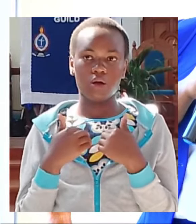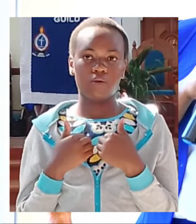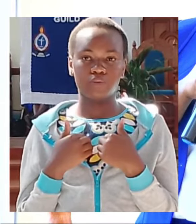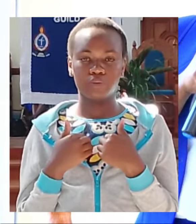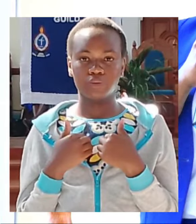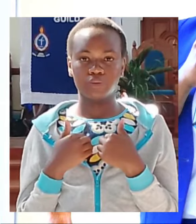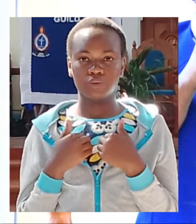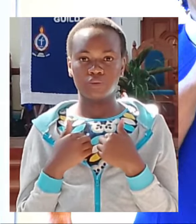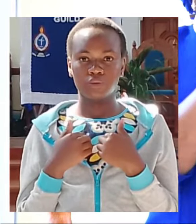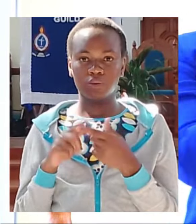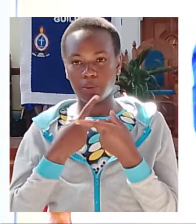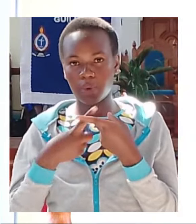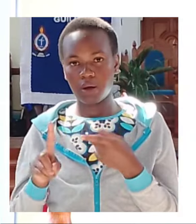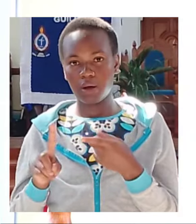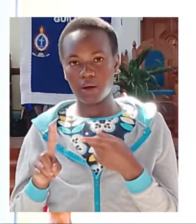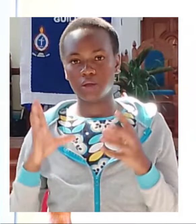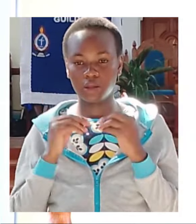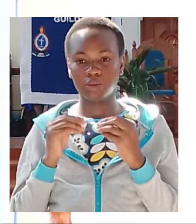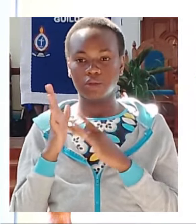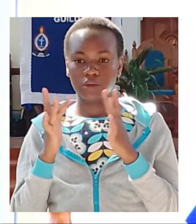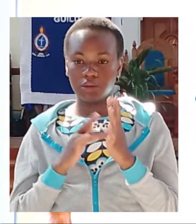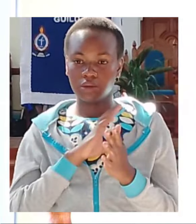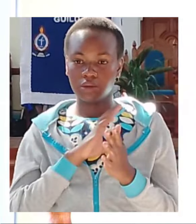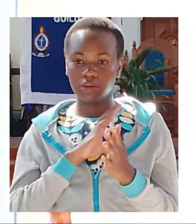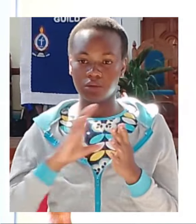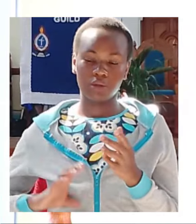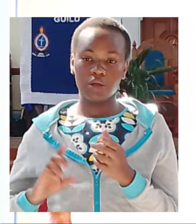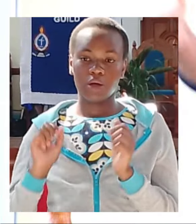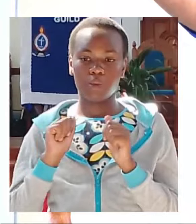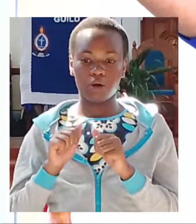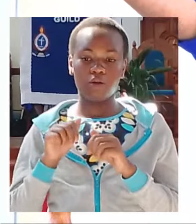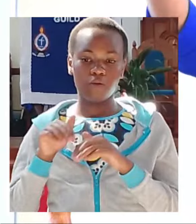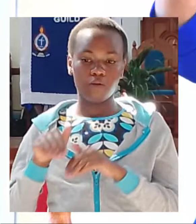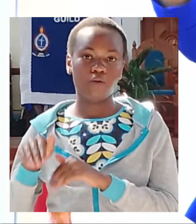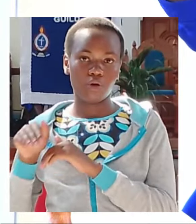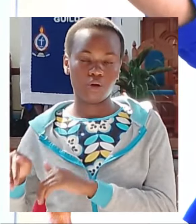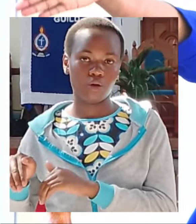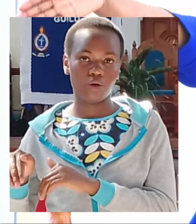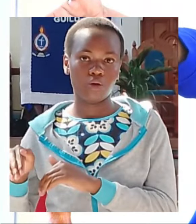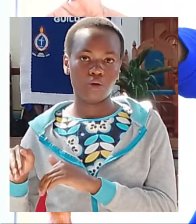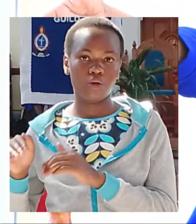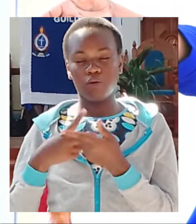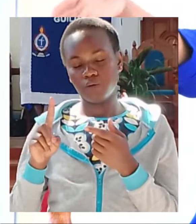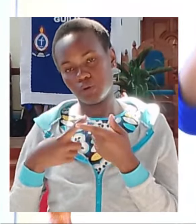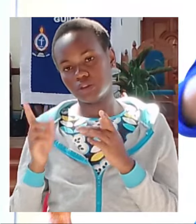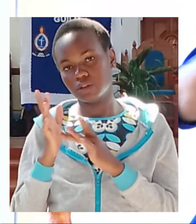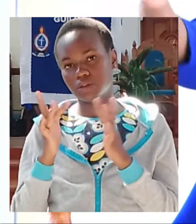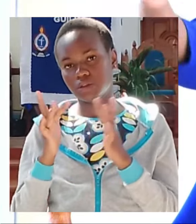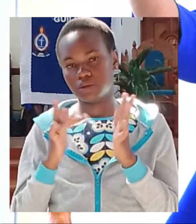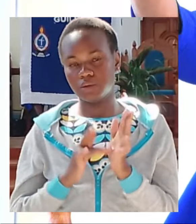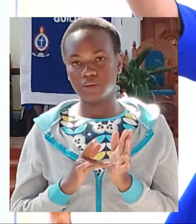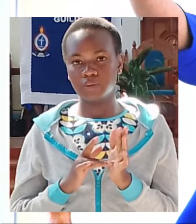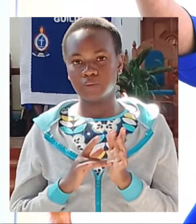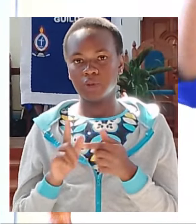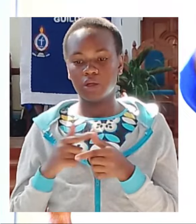zimekuja. Lakini ukimchagua pia, kubali kufuatana na matakwa yake. Kubali